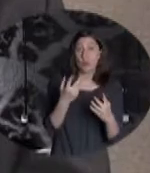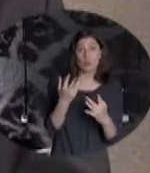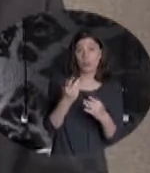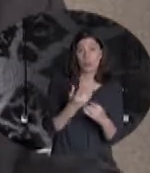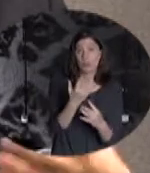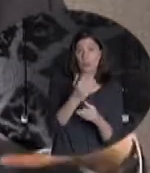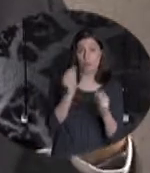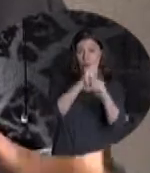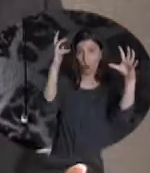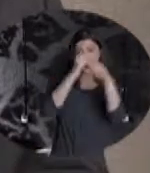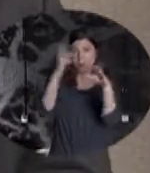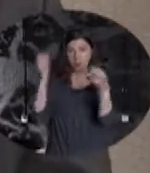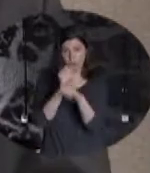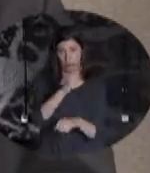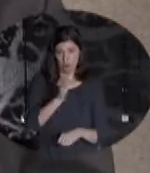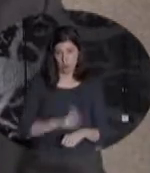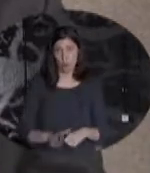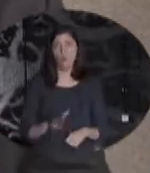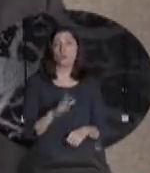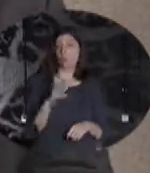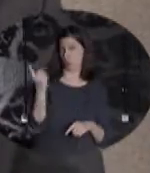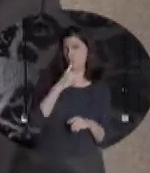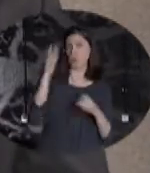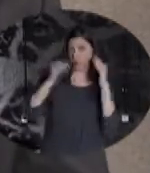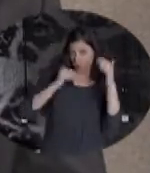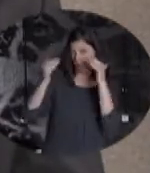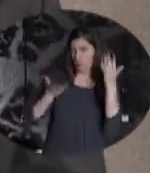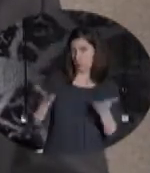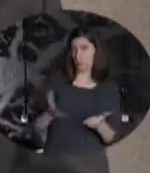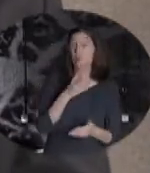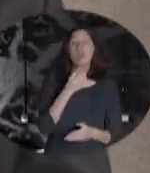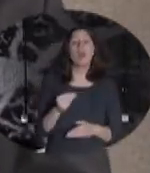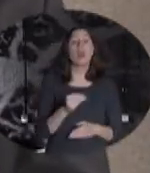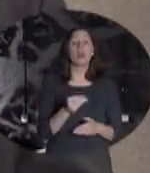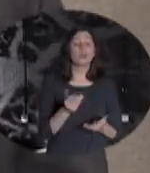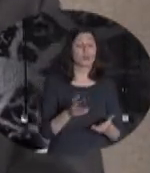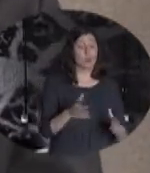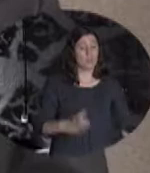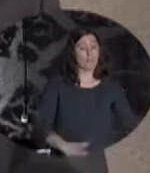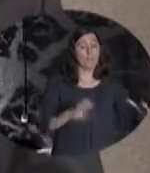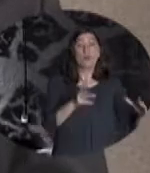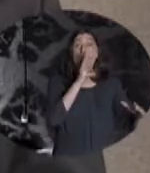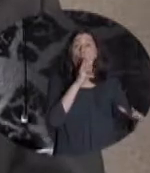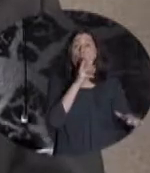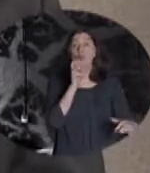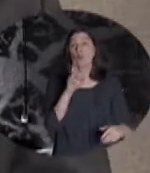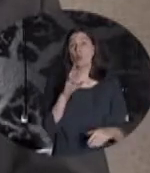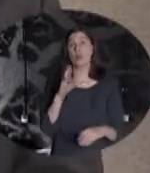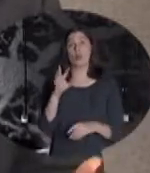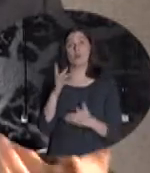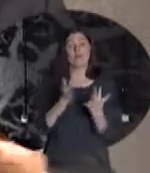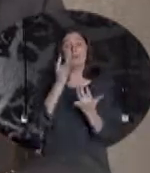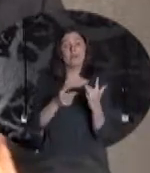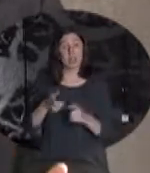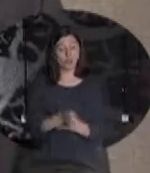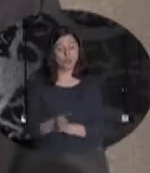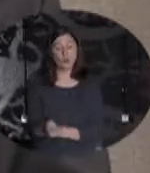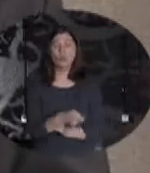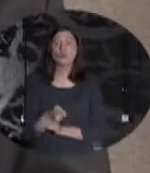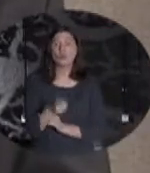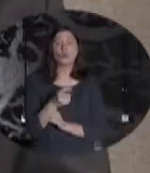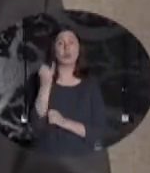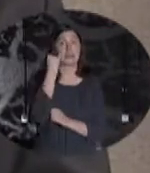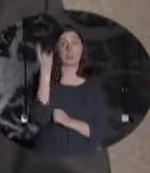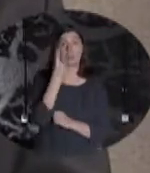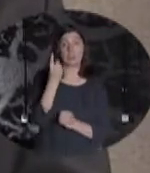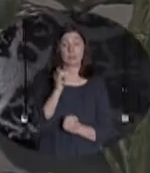you're doing that. And as a good rule of thumb, always keep a bucket of water or a hose or a fire extinguisher or something nearby, just in case something takes a turn for